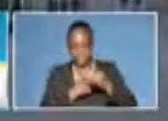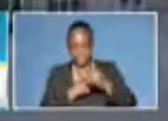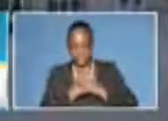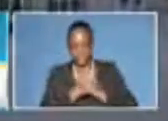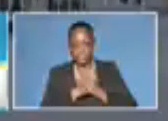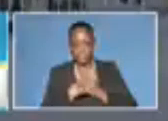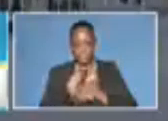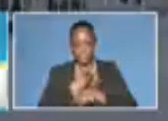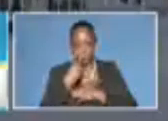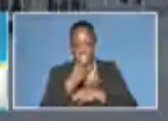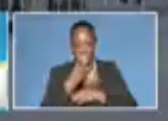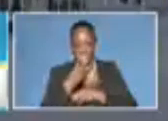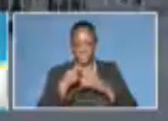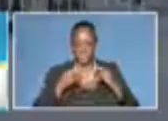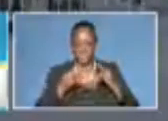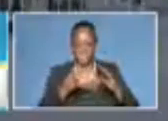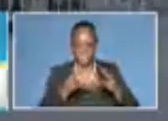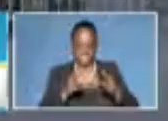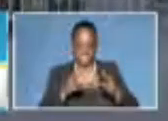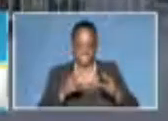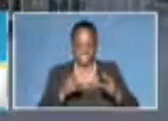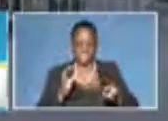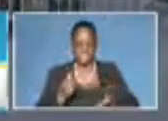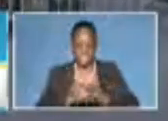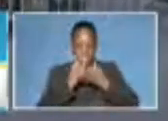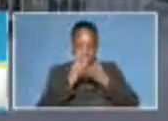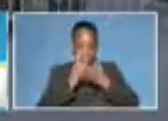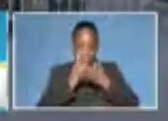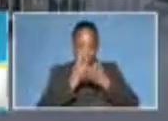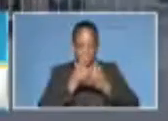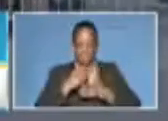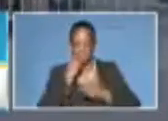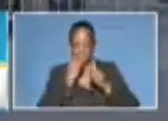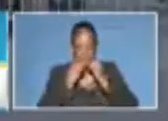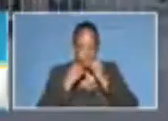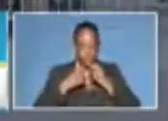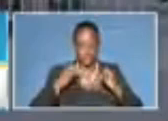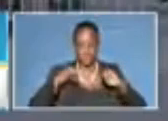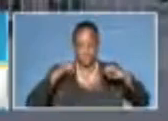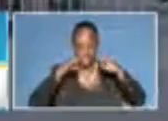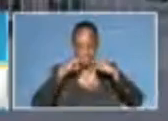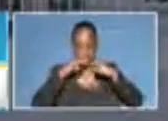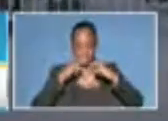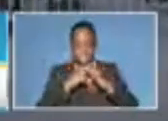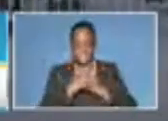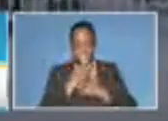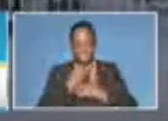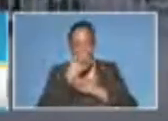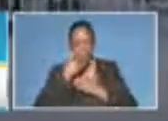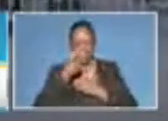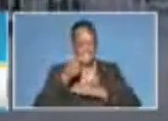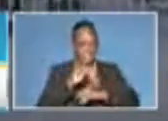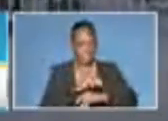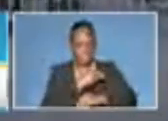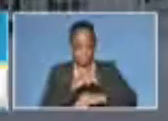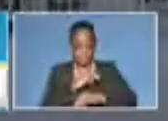ways of promoting more of the orange economy. And so what you have is food vendors, artisans. We have the best in Bahamian music,